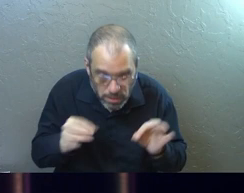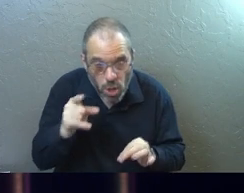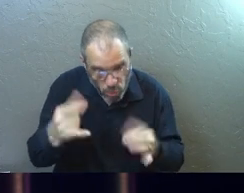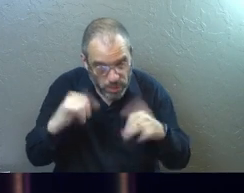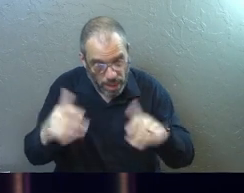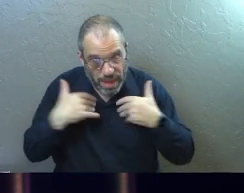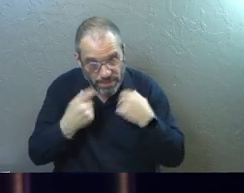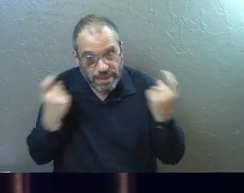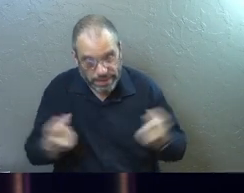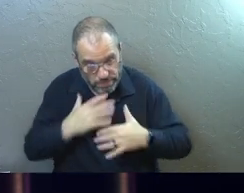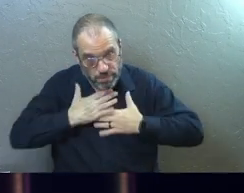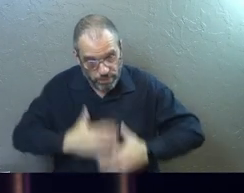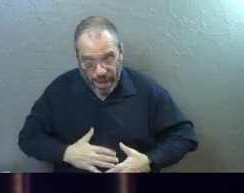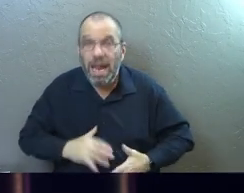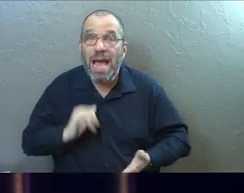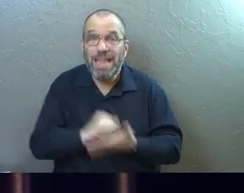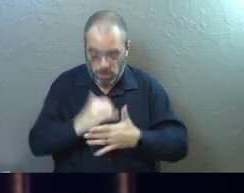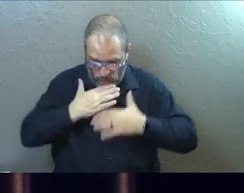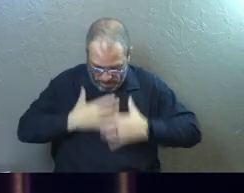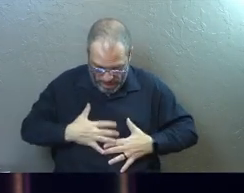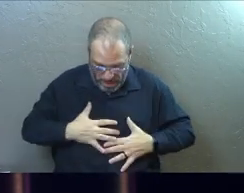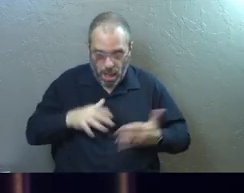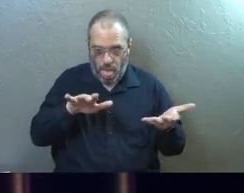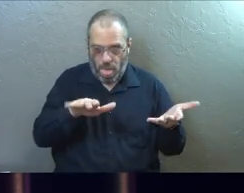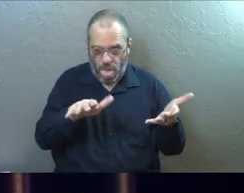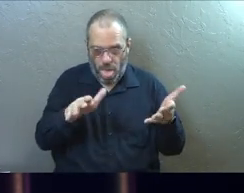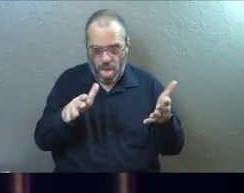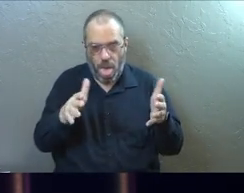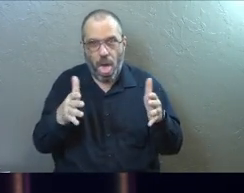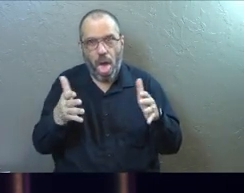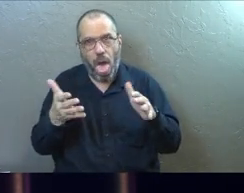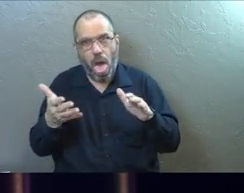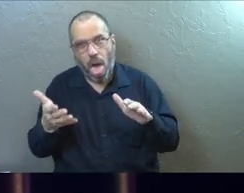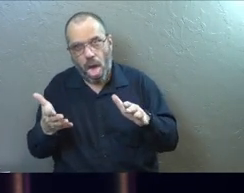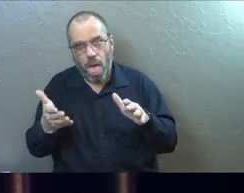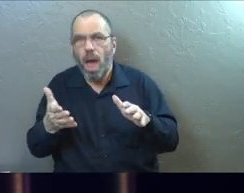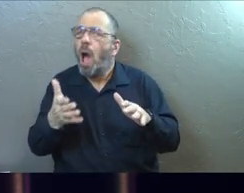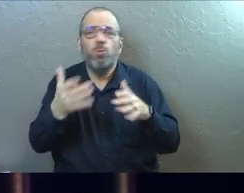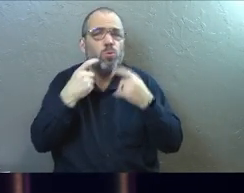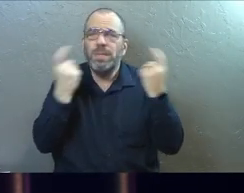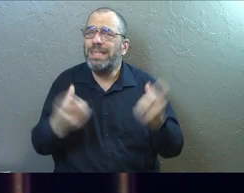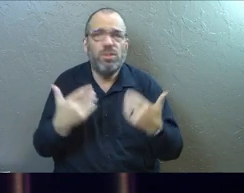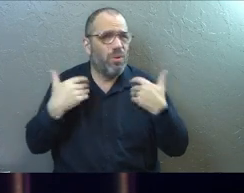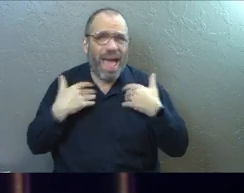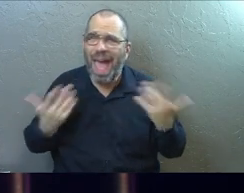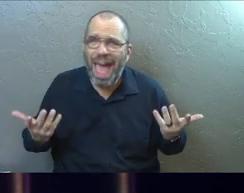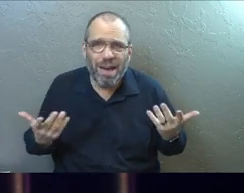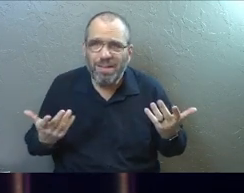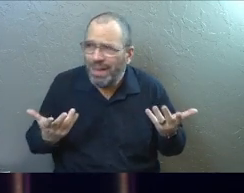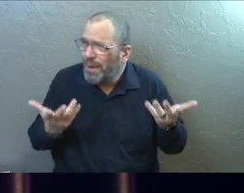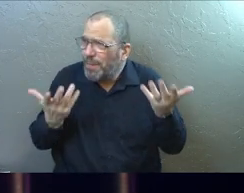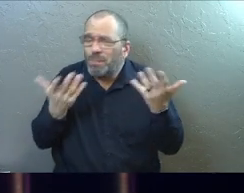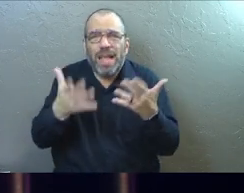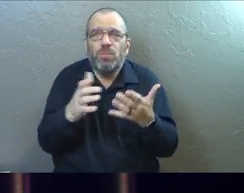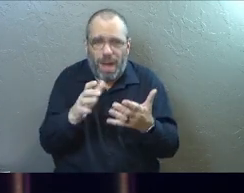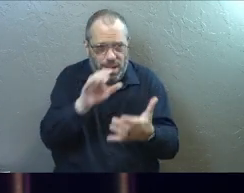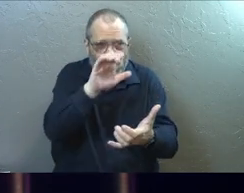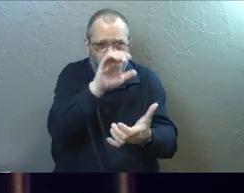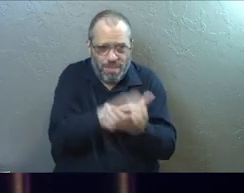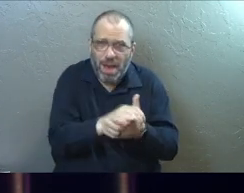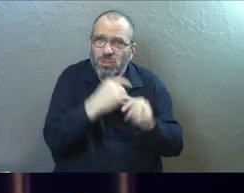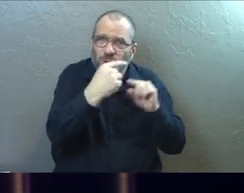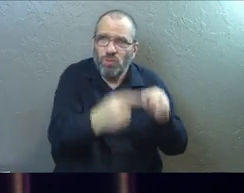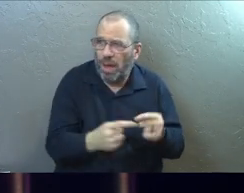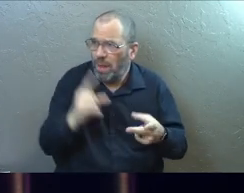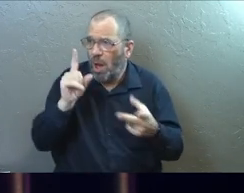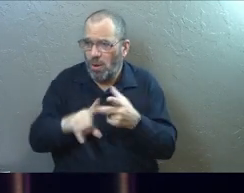you've still got sin in your life. That's why your body is dying. You've still got sin in your life. That's why your marriage is